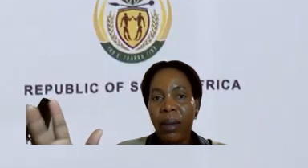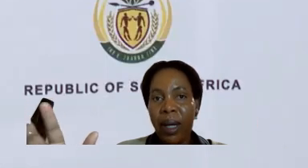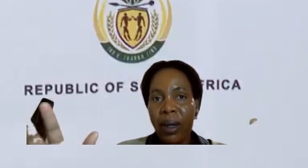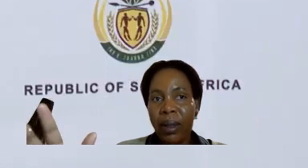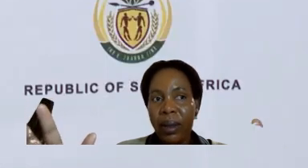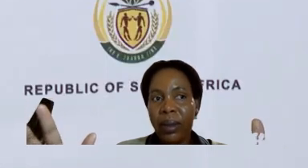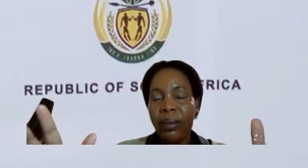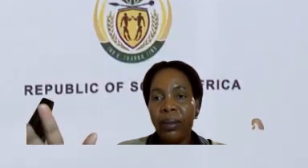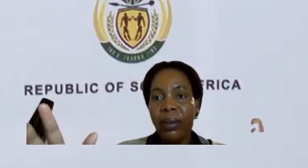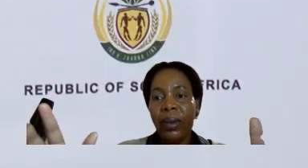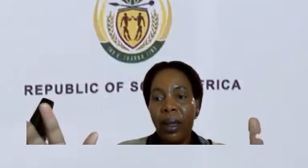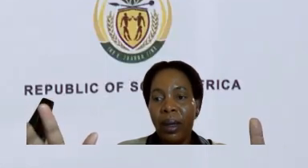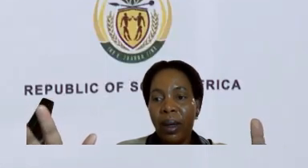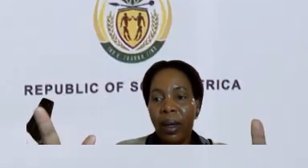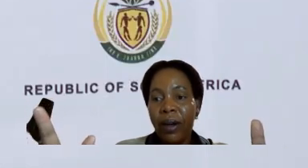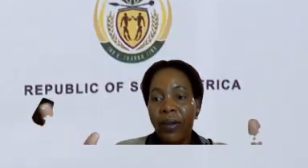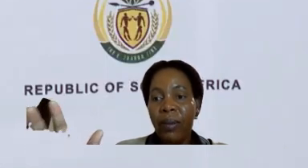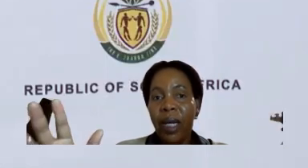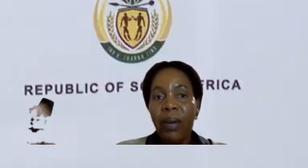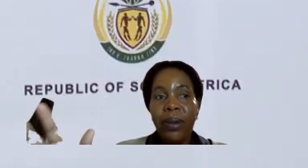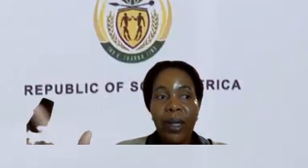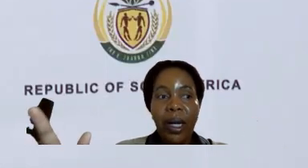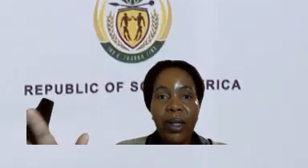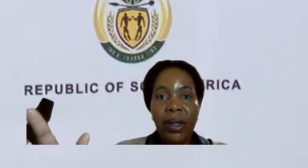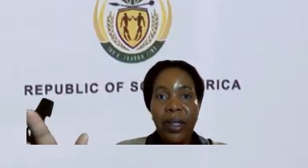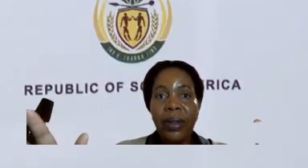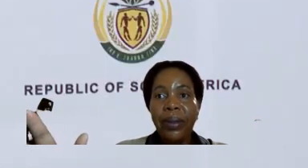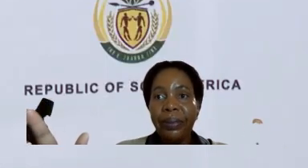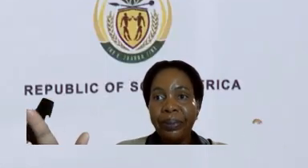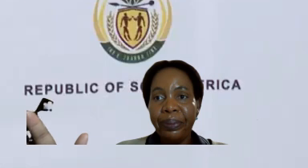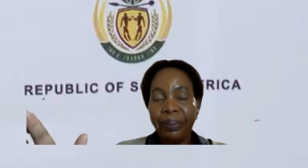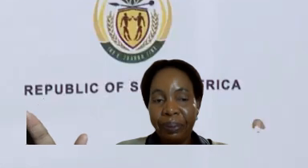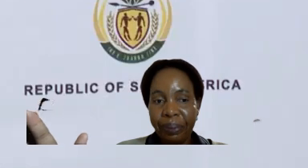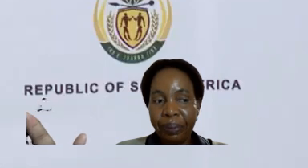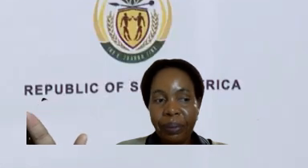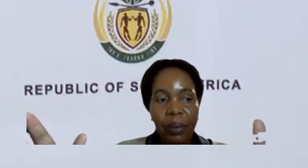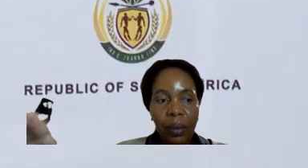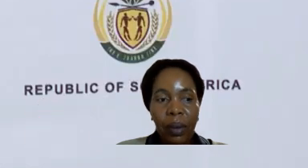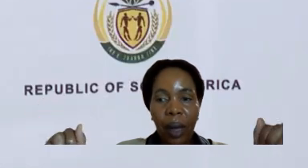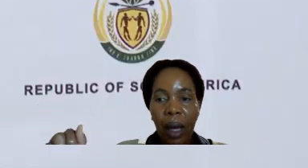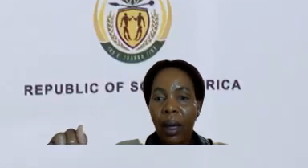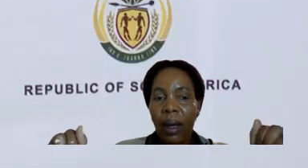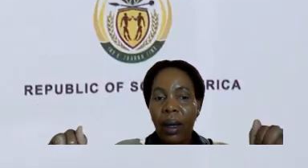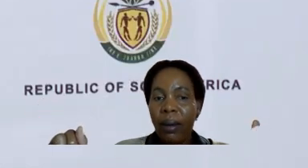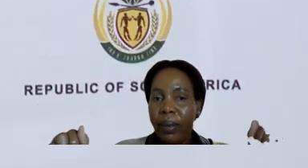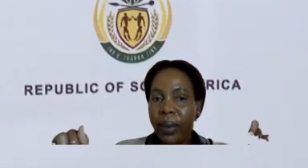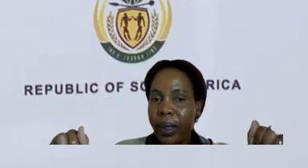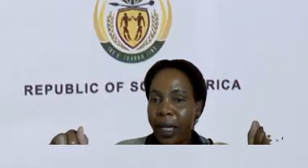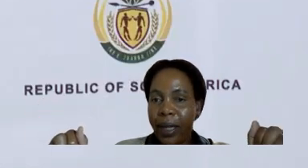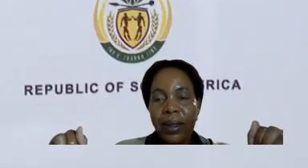are illegal migrants from neighboring countries.